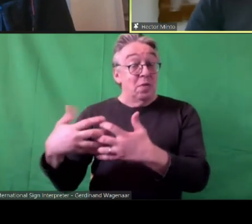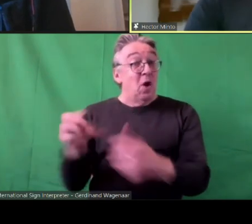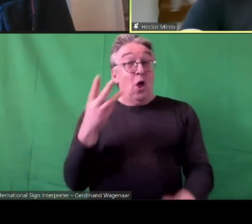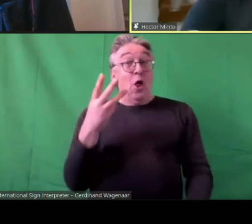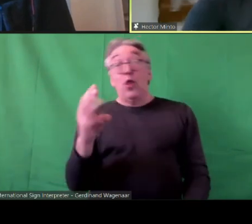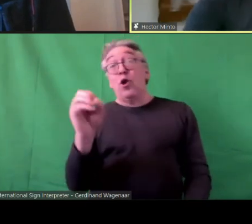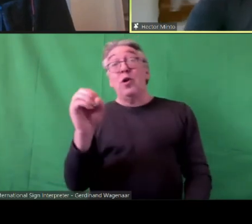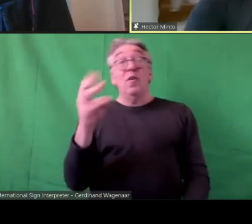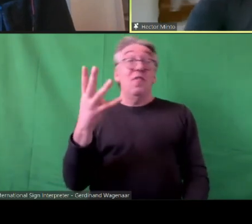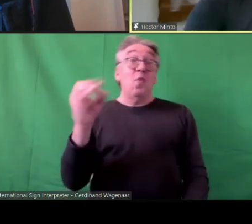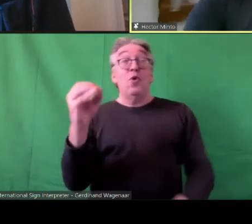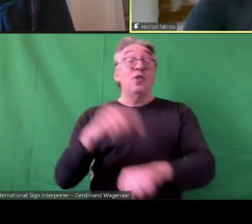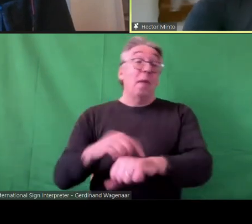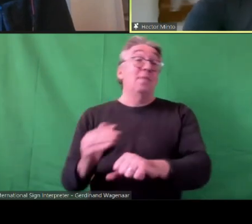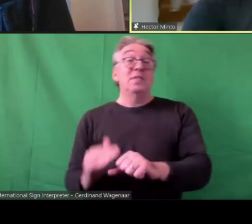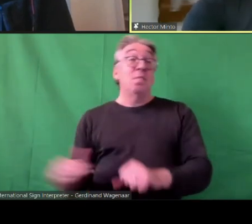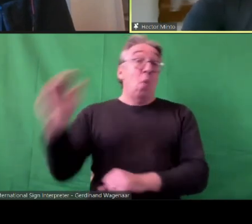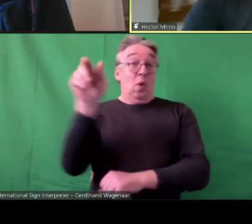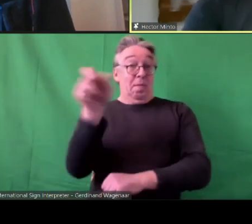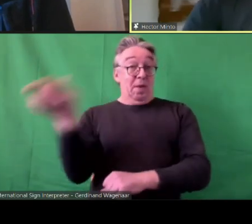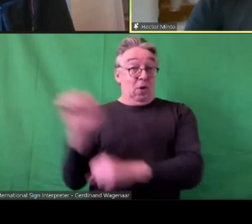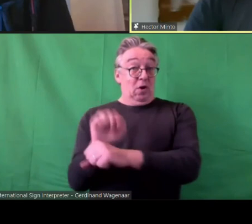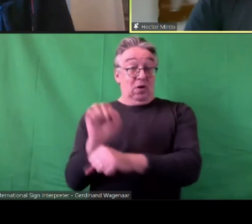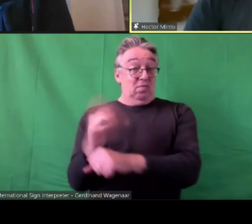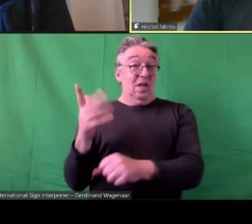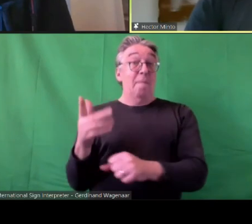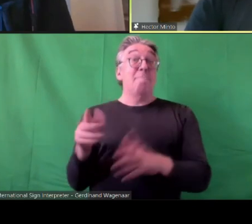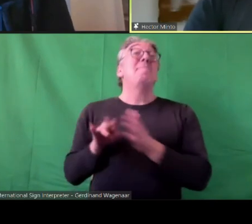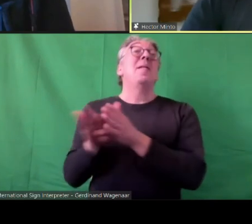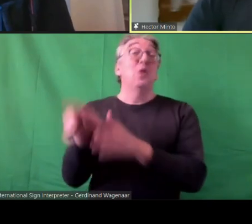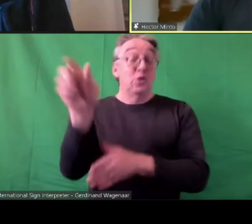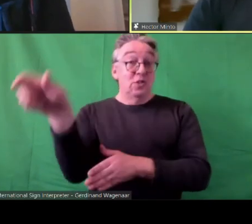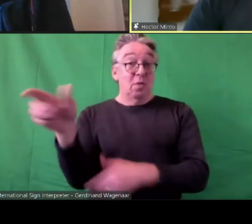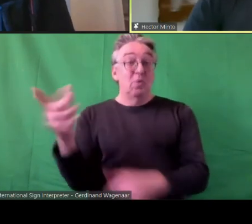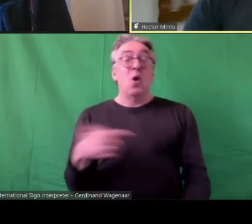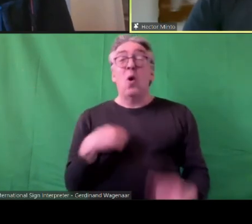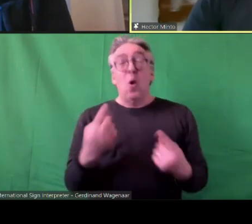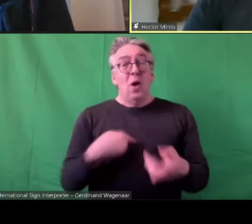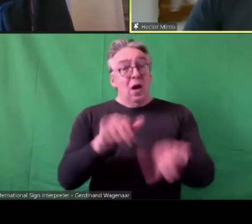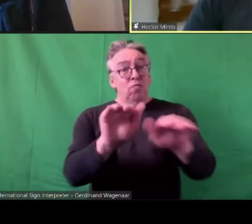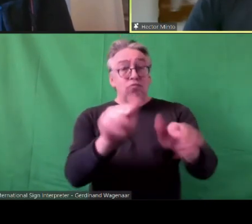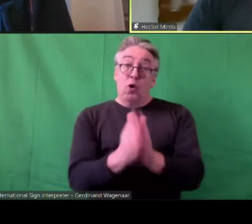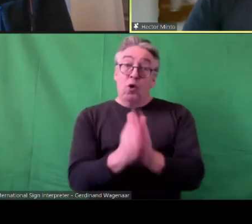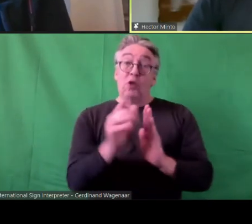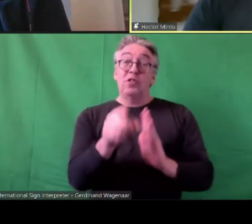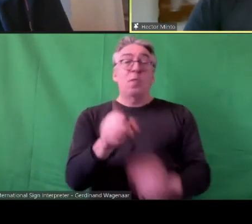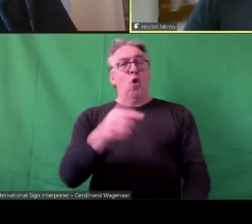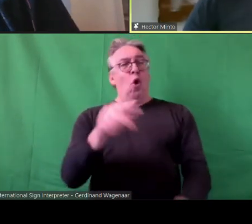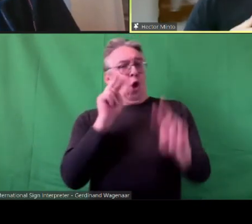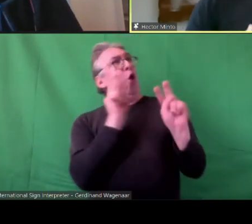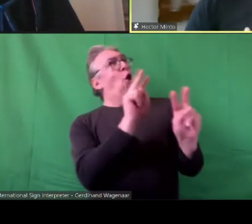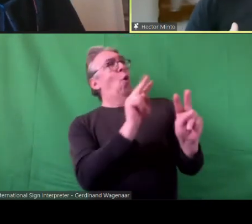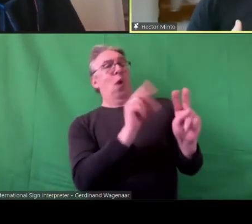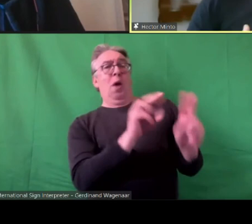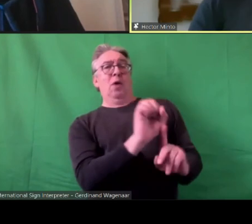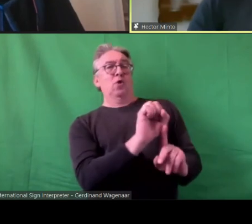society that we're trying to build and that we're building. So I would ask people to not just look at Microsoft, but look at